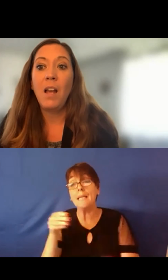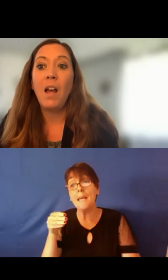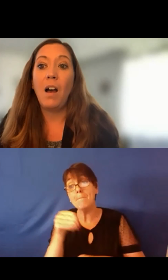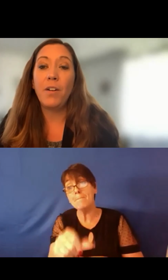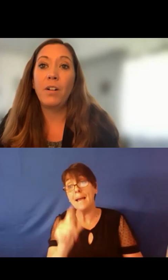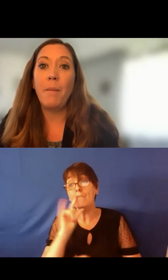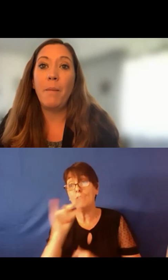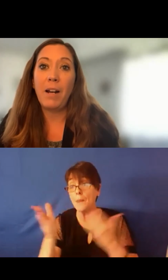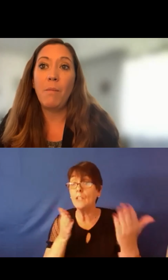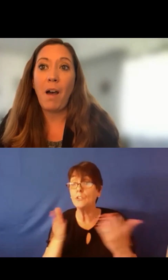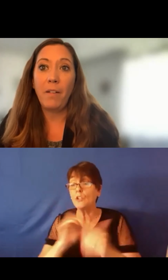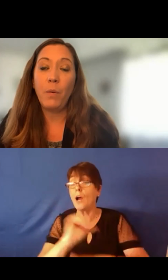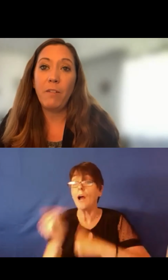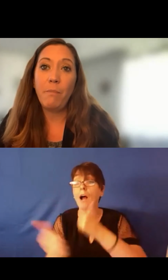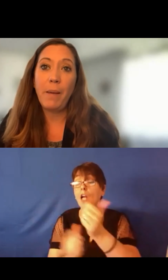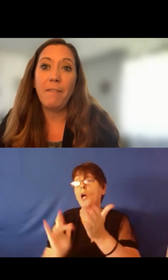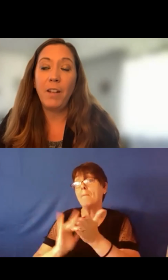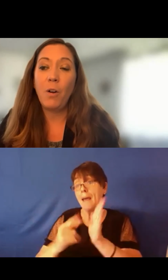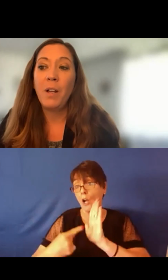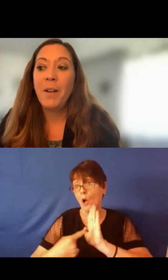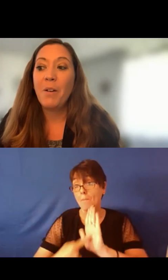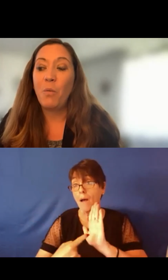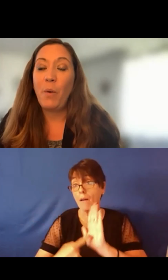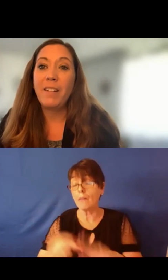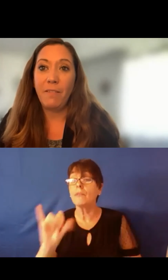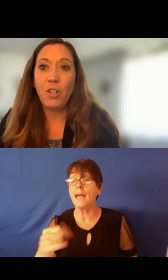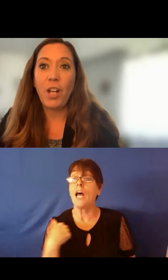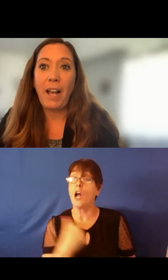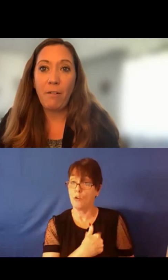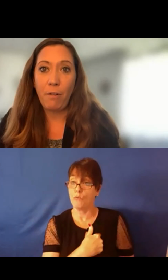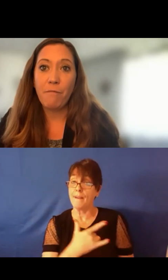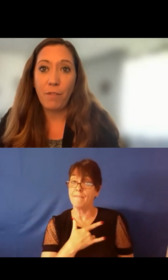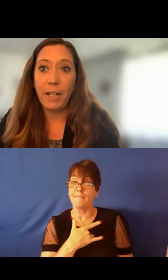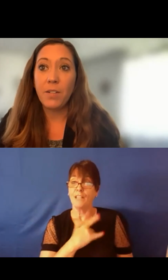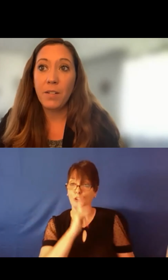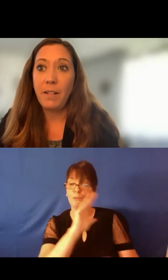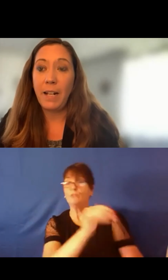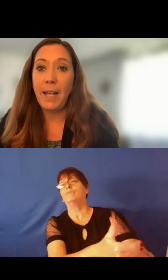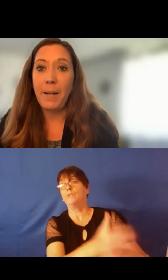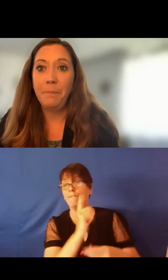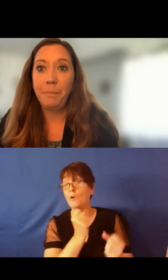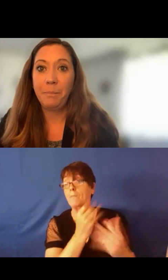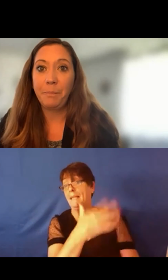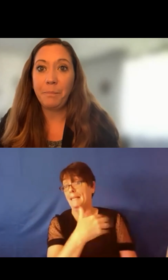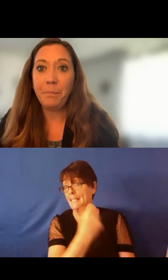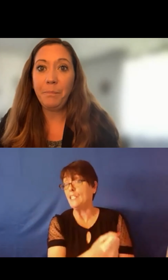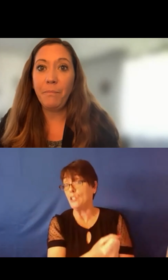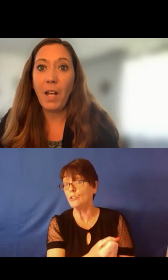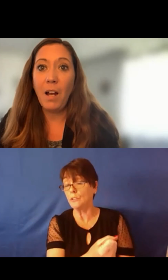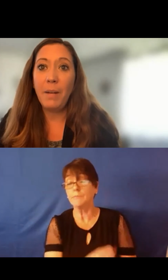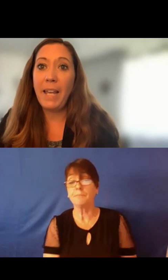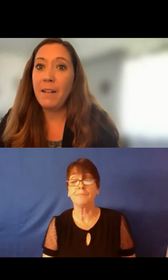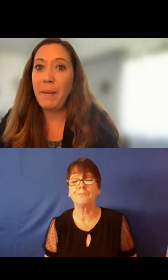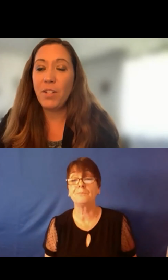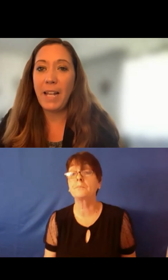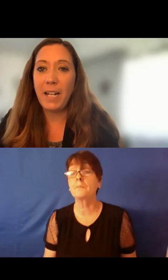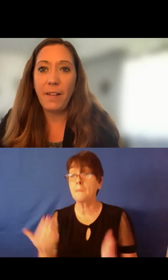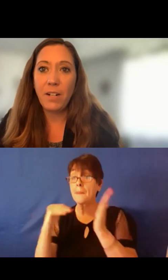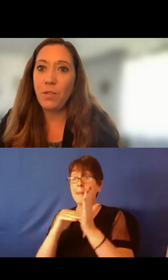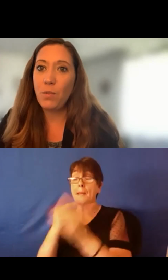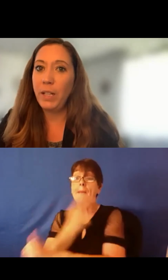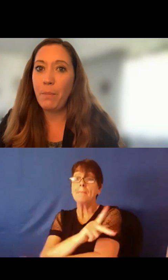services under a medical model that we have been, relatively shut out from for years. Next slide. Again,